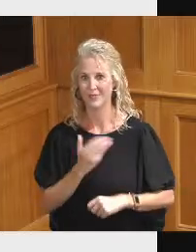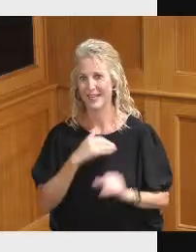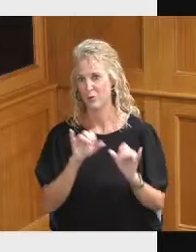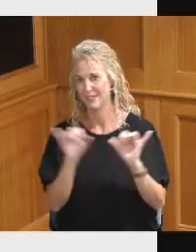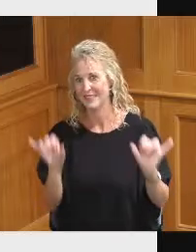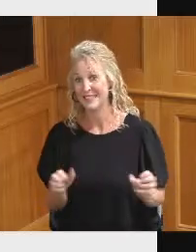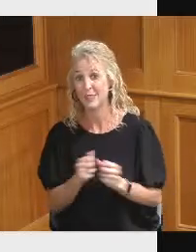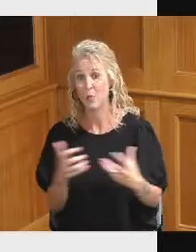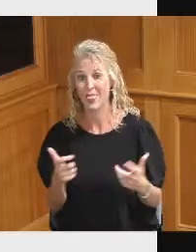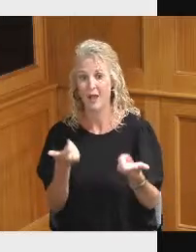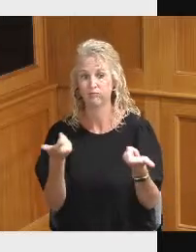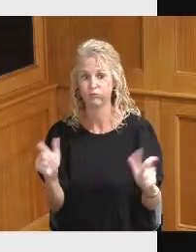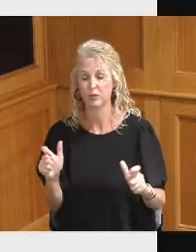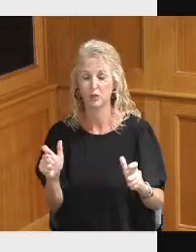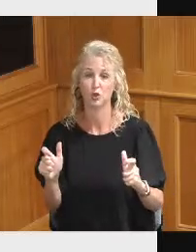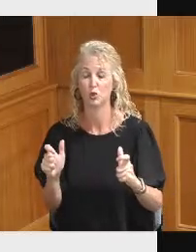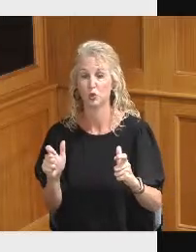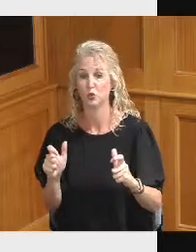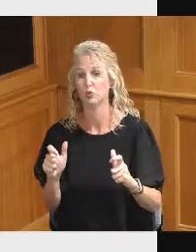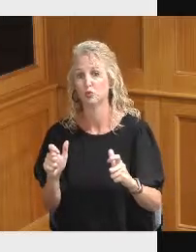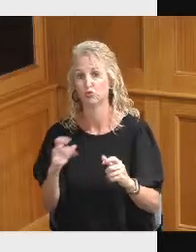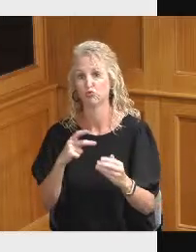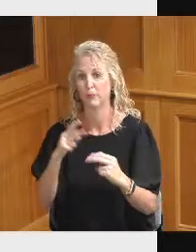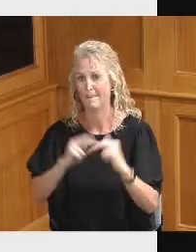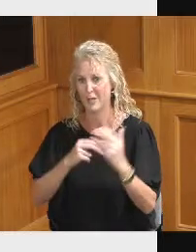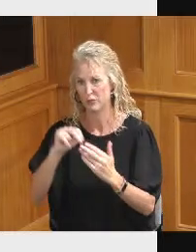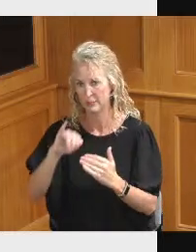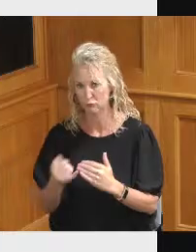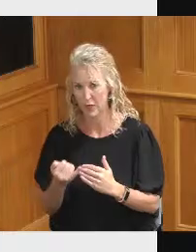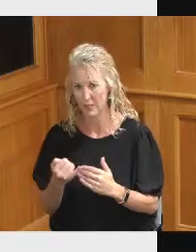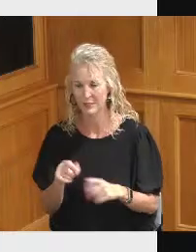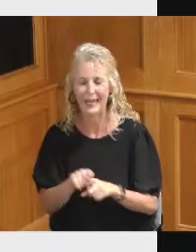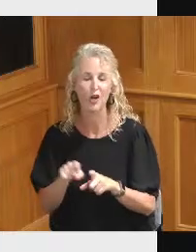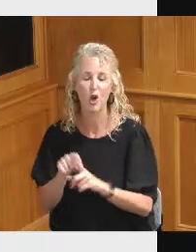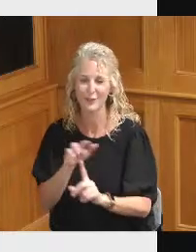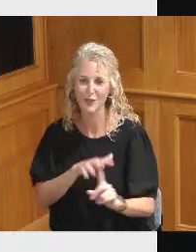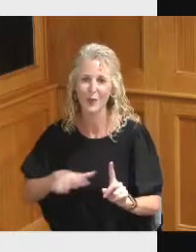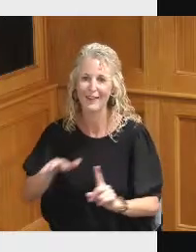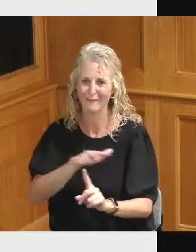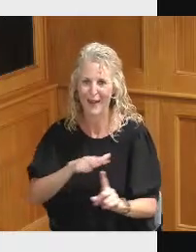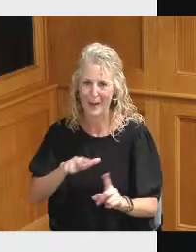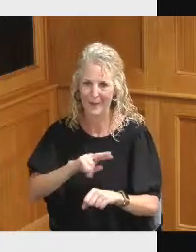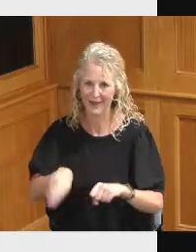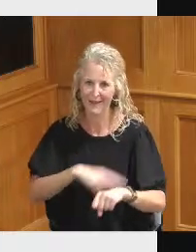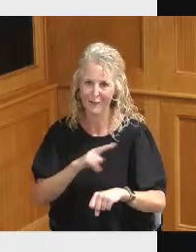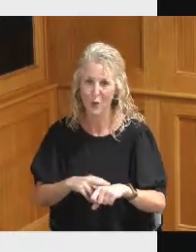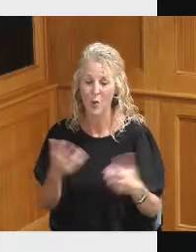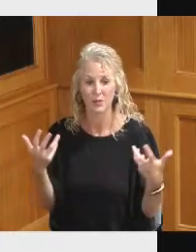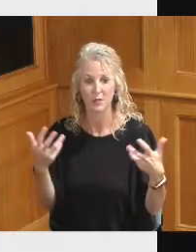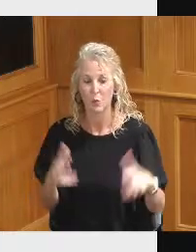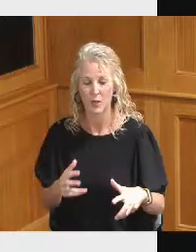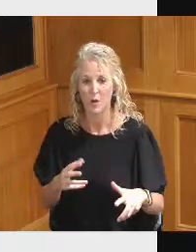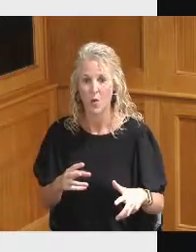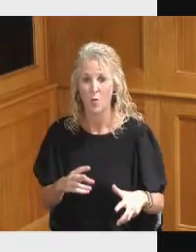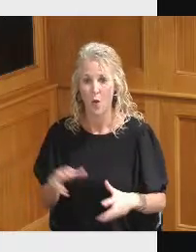could potentially save money in the long run. It's also good for the environment to keep that stormwater out of